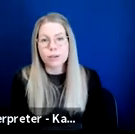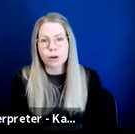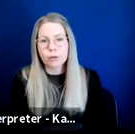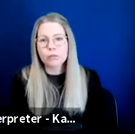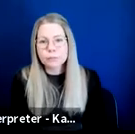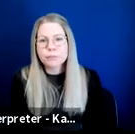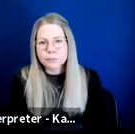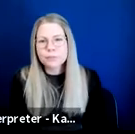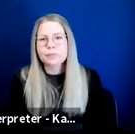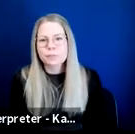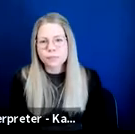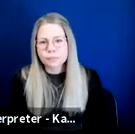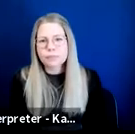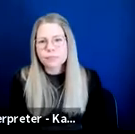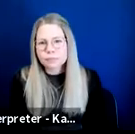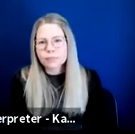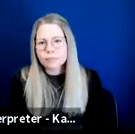years ago.